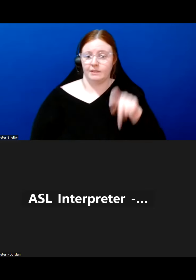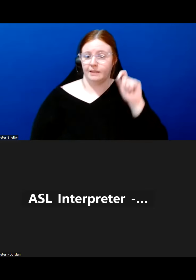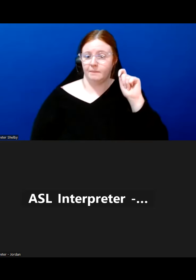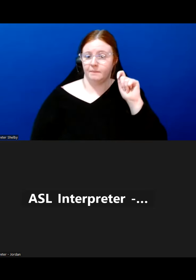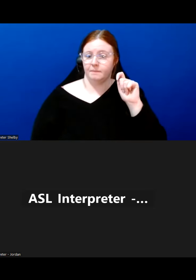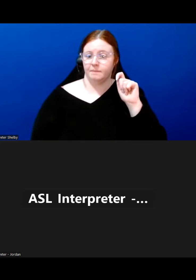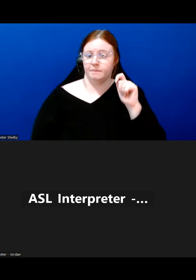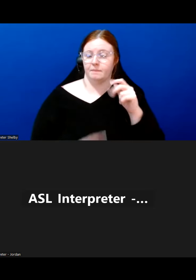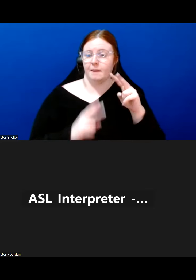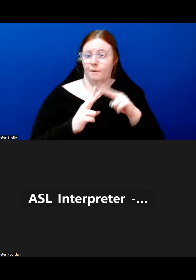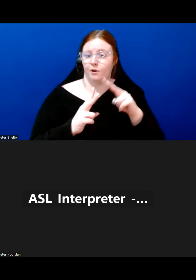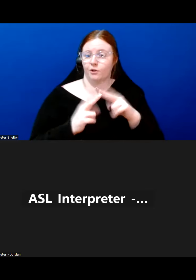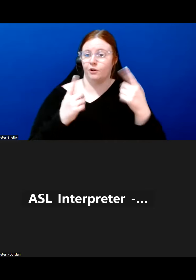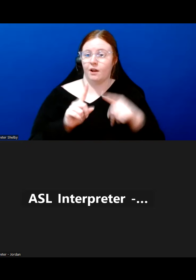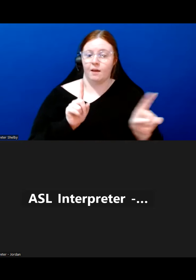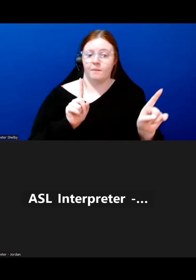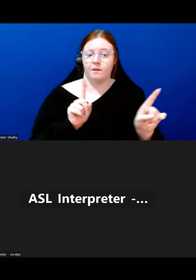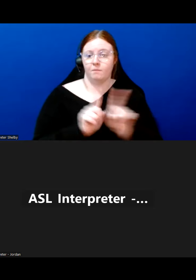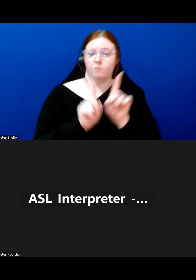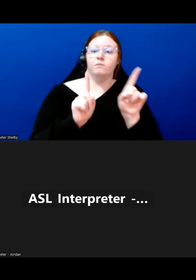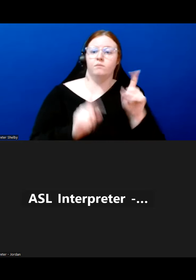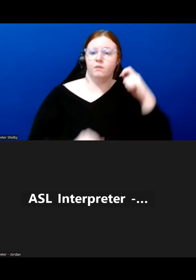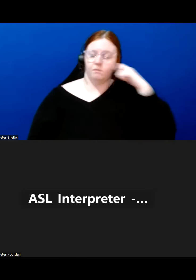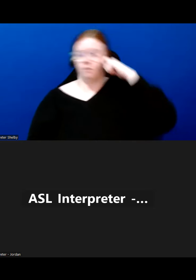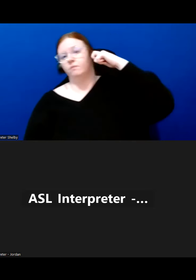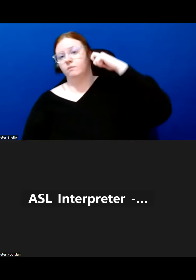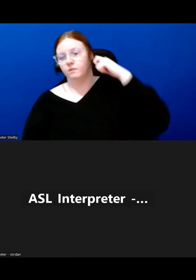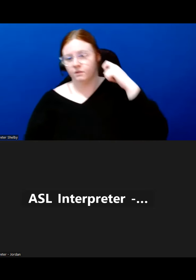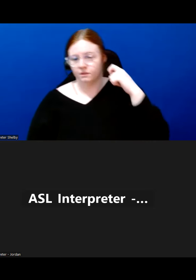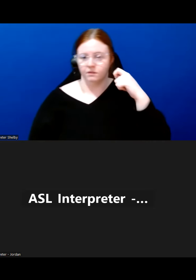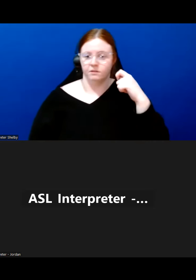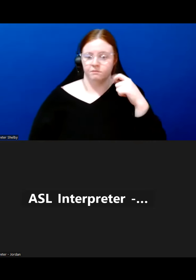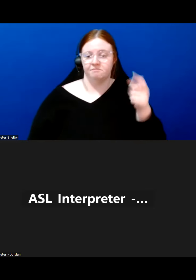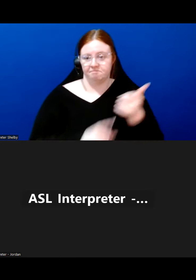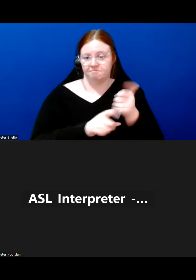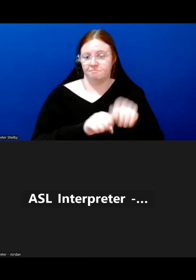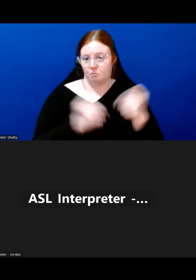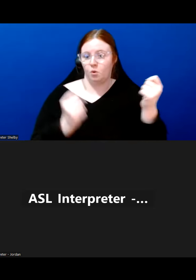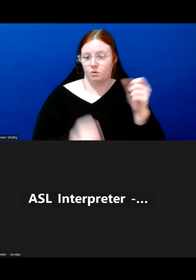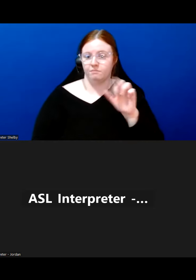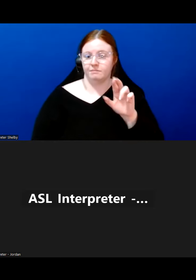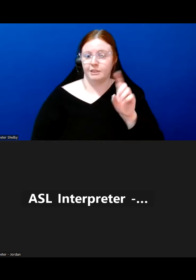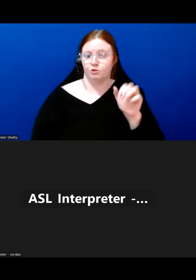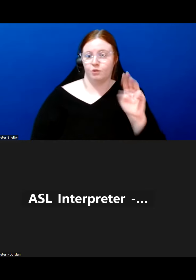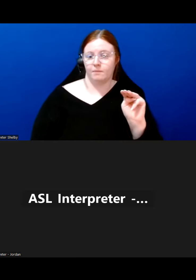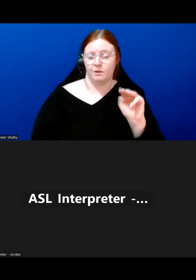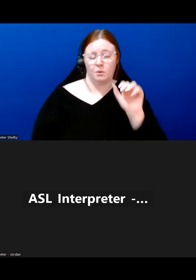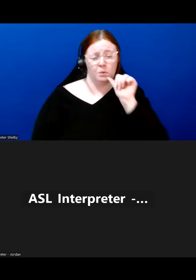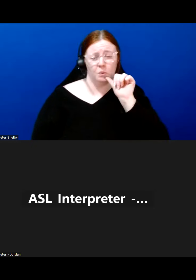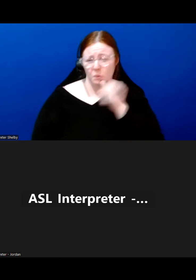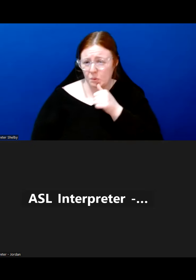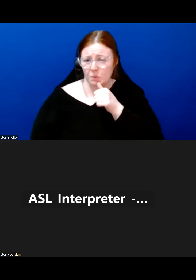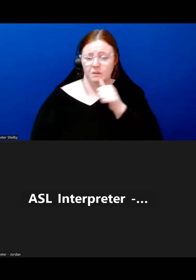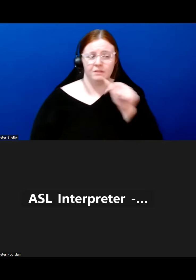alongside him, and accidentally his arm got knocked, and he did perforate his eardrum, and it was very, very painful. He reported to